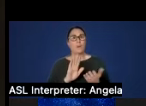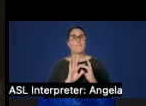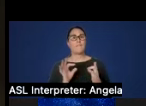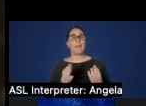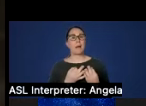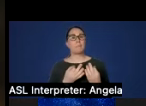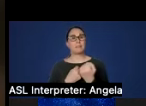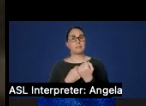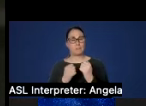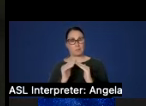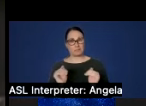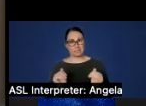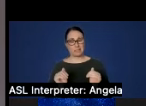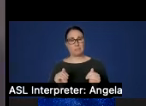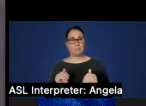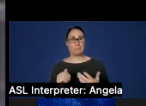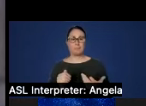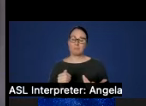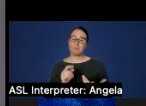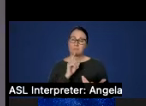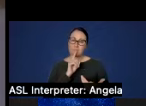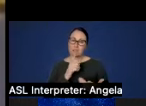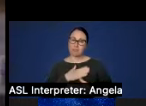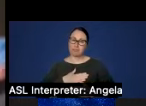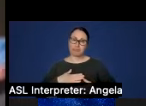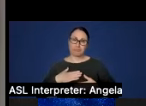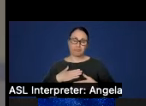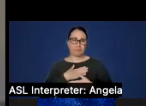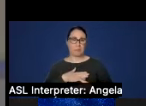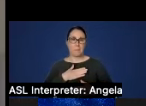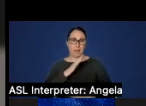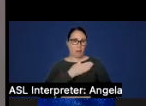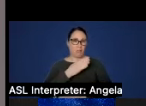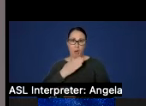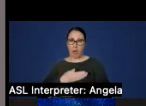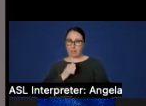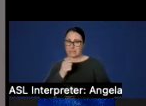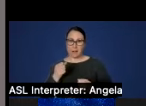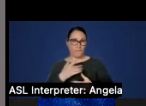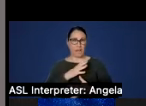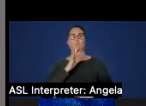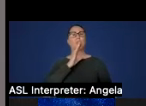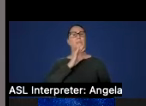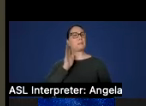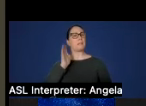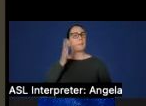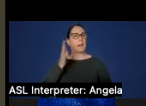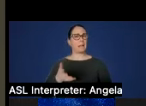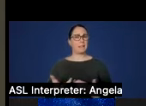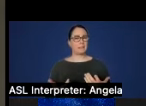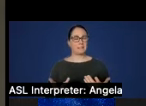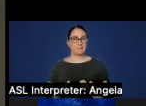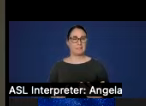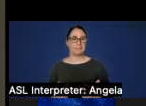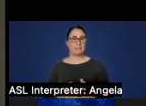I feel fortunate that, you know, my daughters, they're not by any means afraid to speak their mind. It's big as this